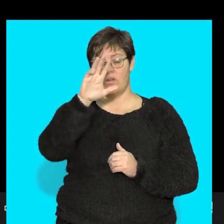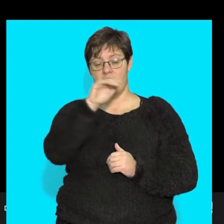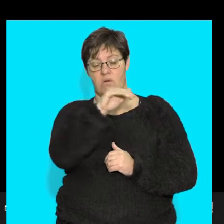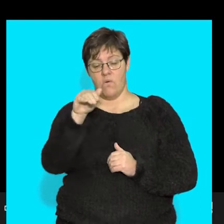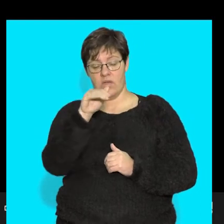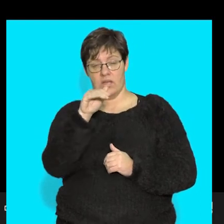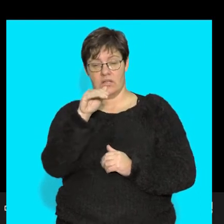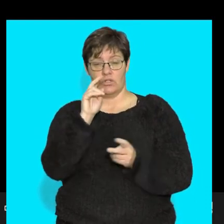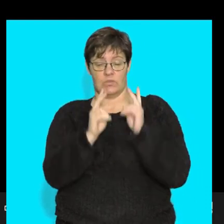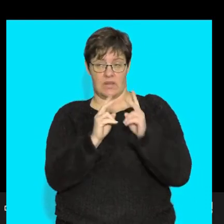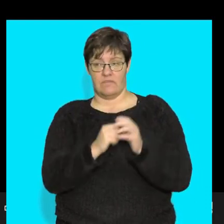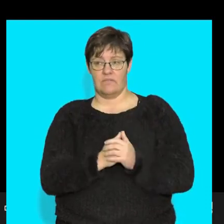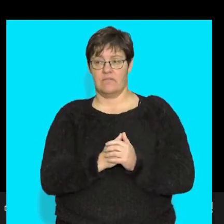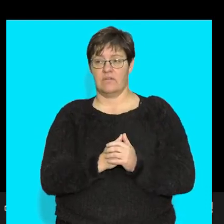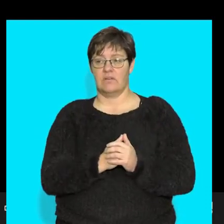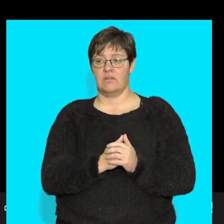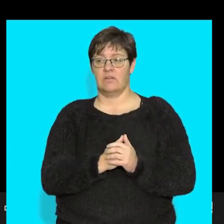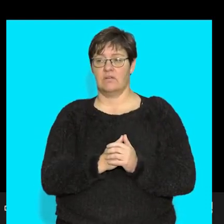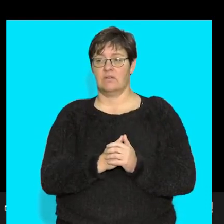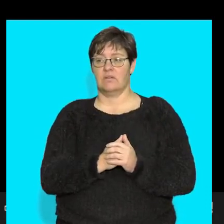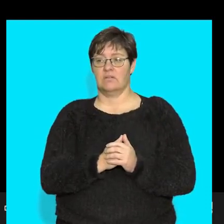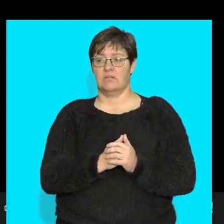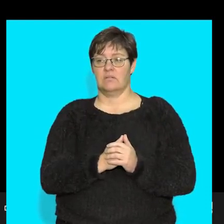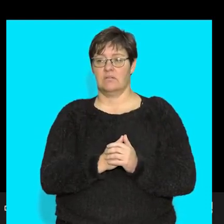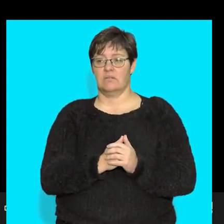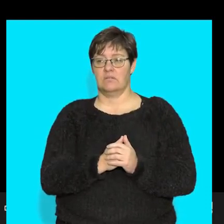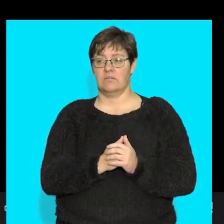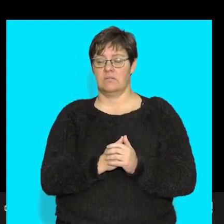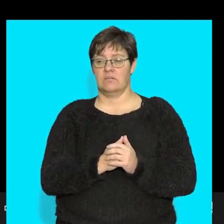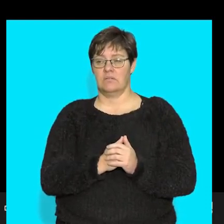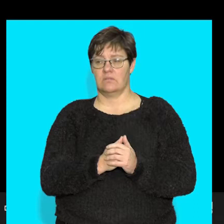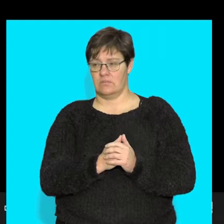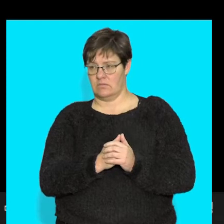0,09 over the 12 divided by